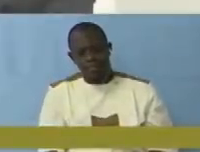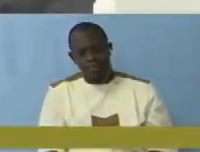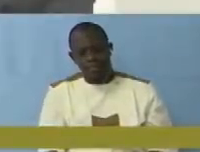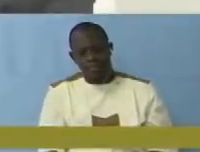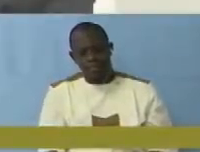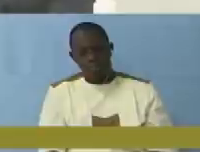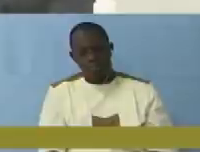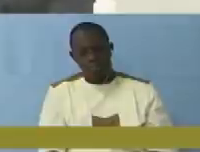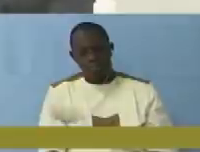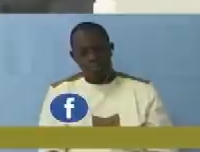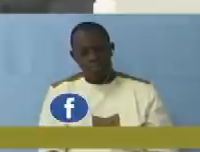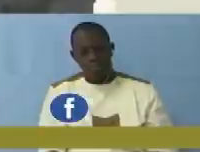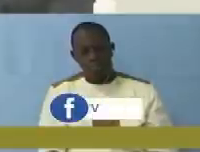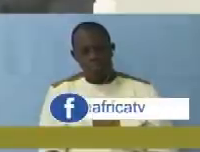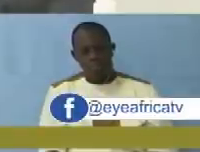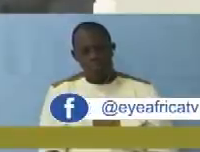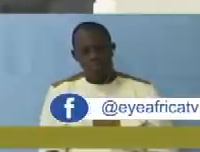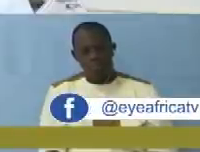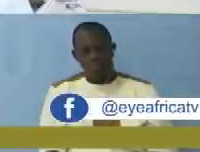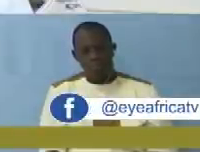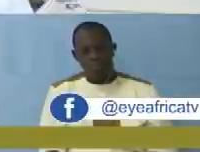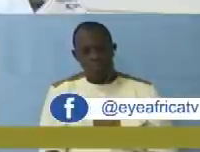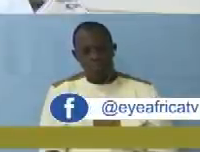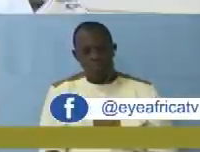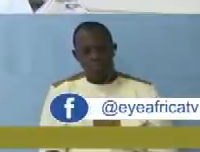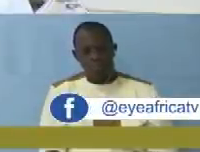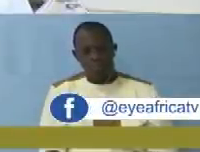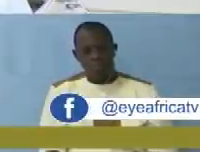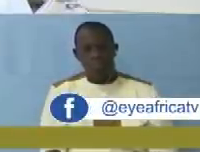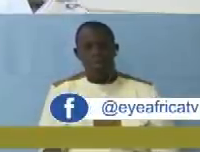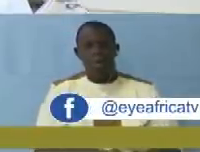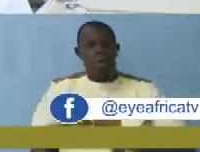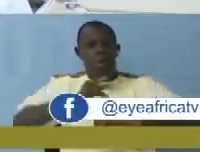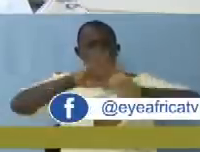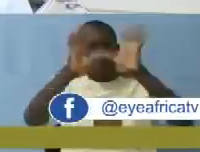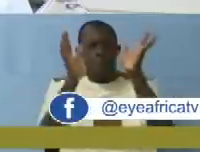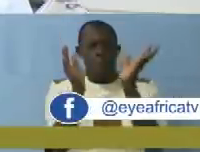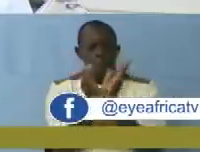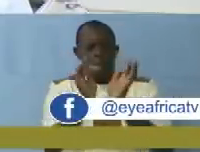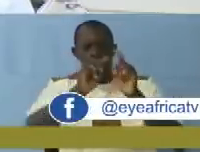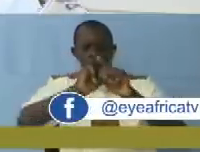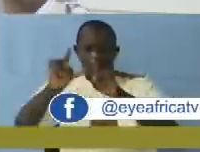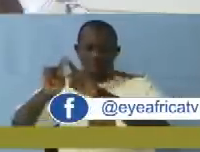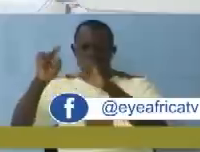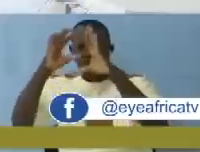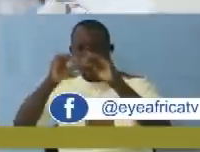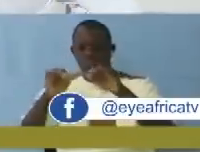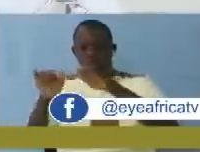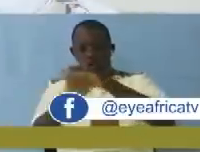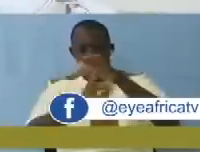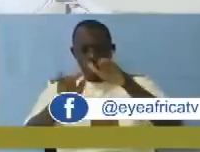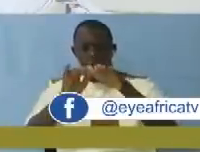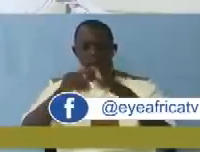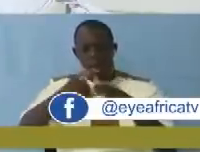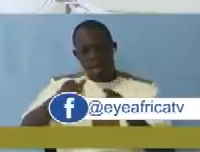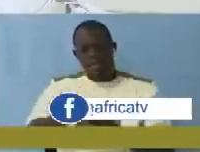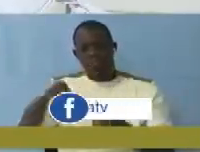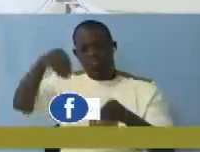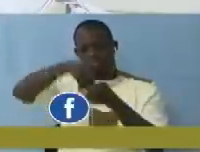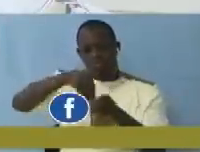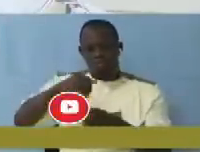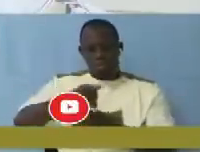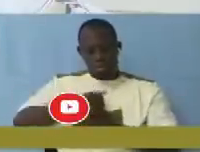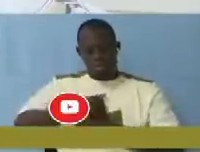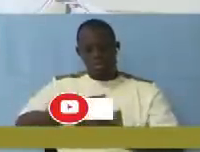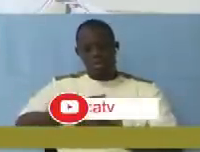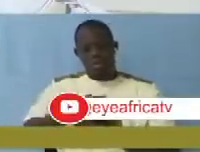Again, all these sections are under the internal security. Bundalu bebe bunda menkoto wole marta banko